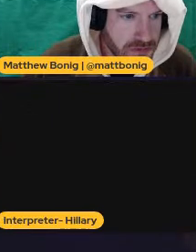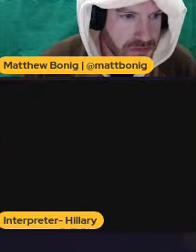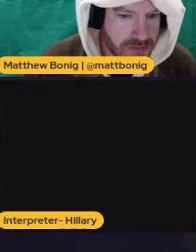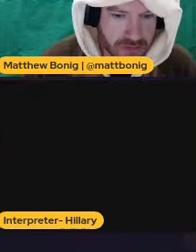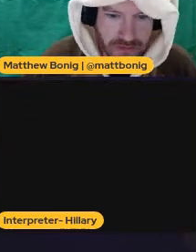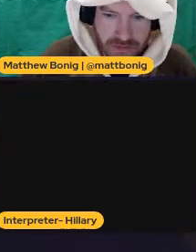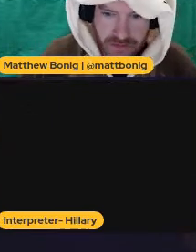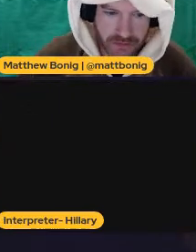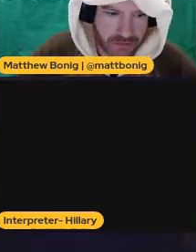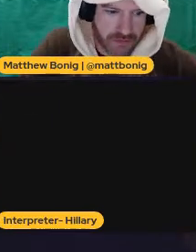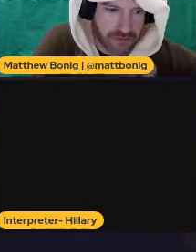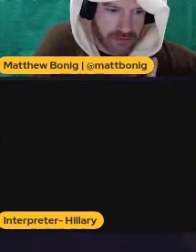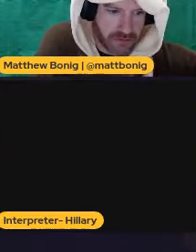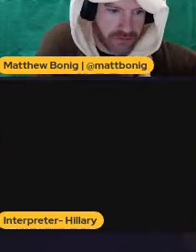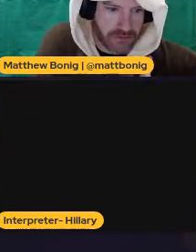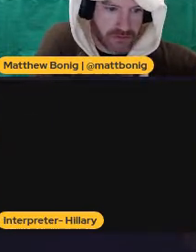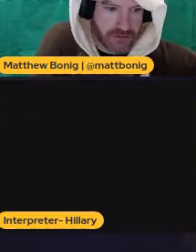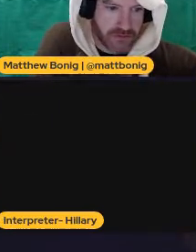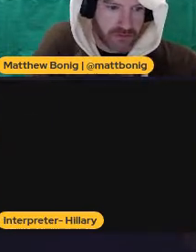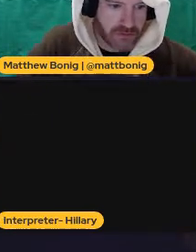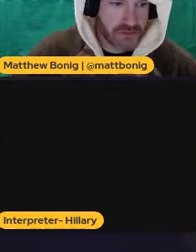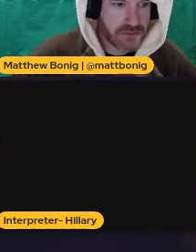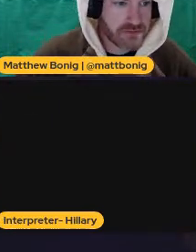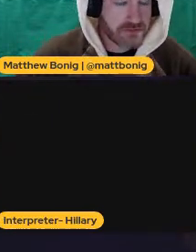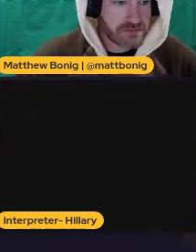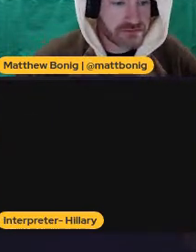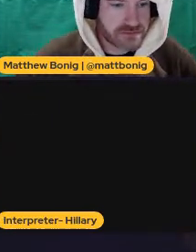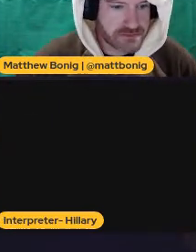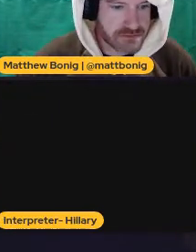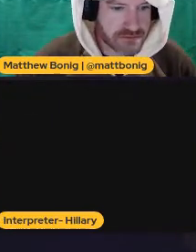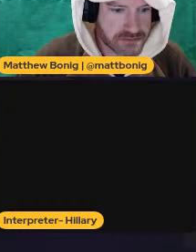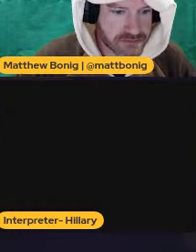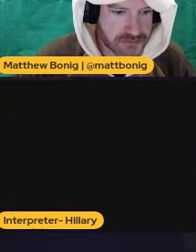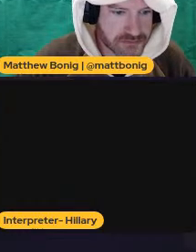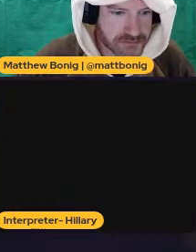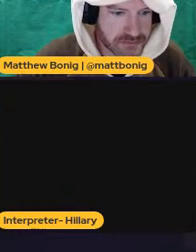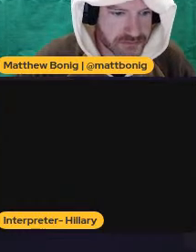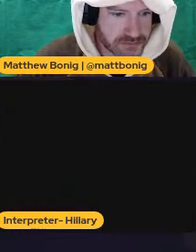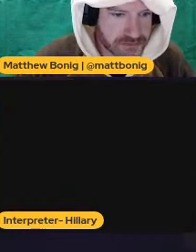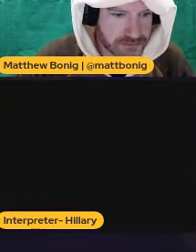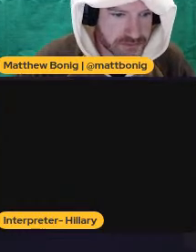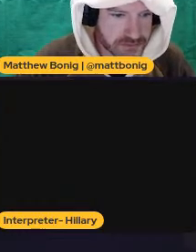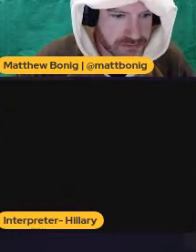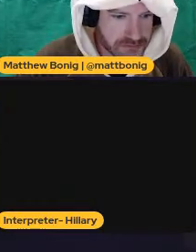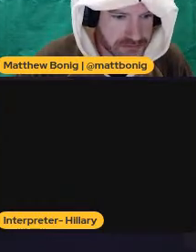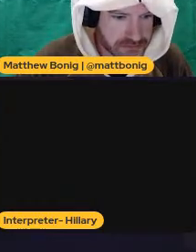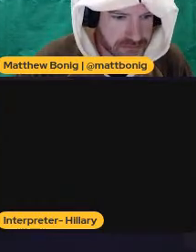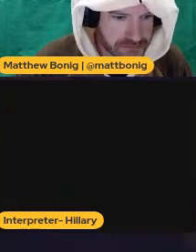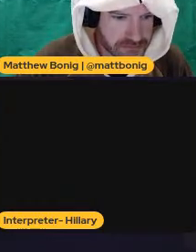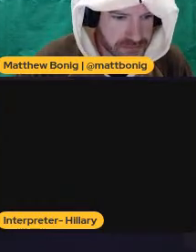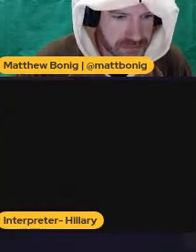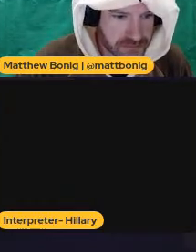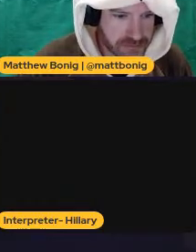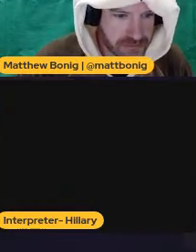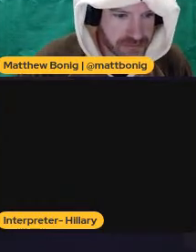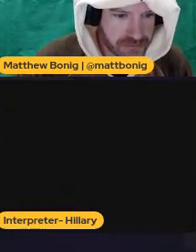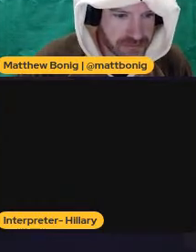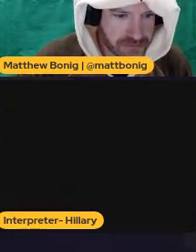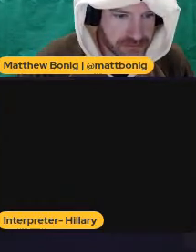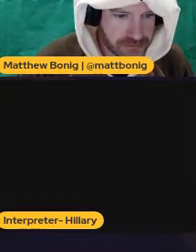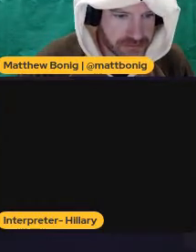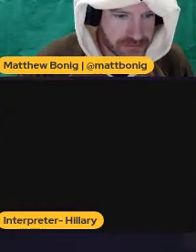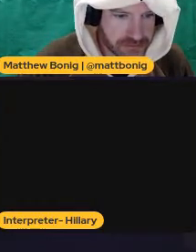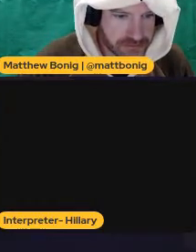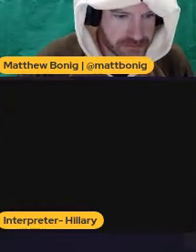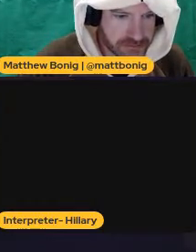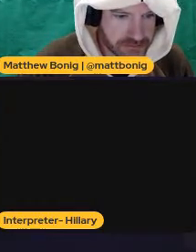And with this tight deadline, I decided to use Amplify to build this, since it's exactly the type of architecture